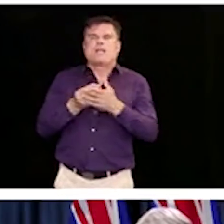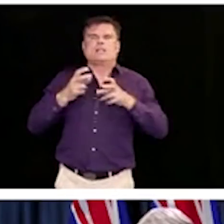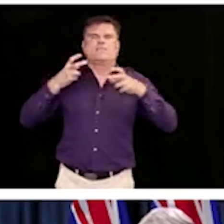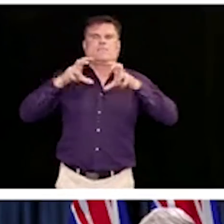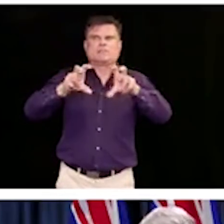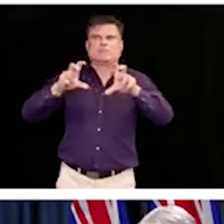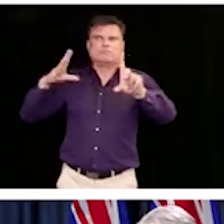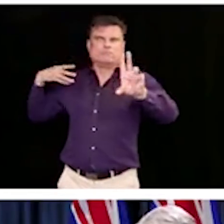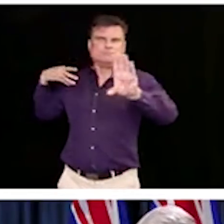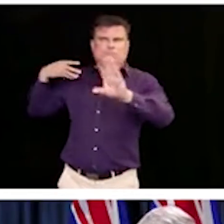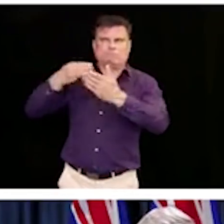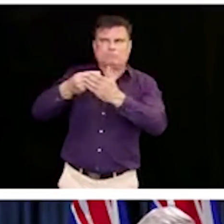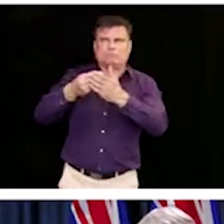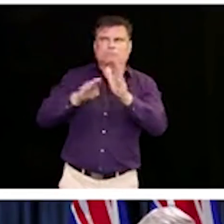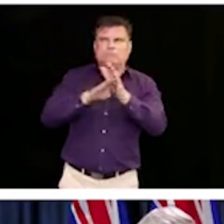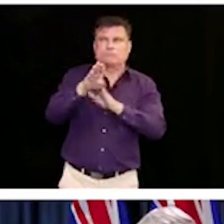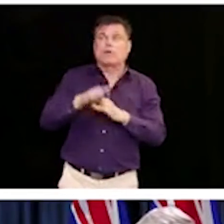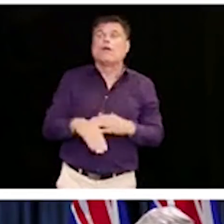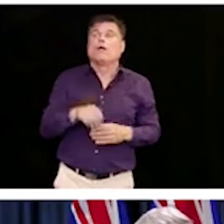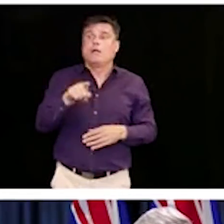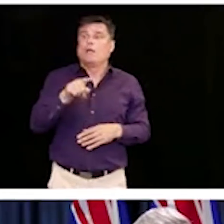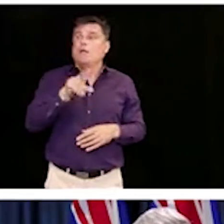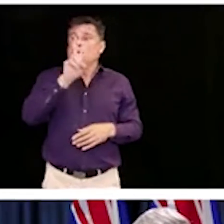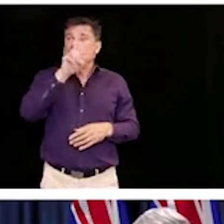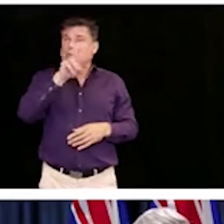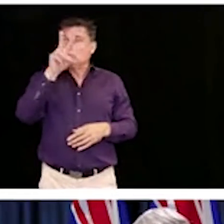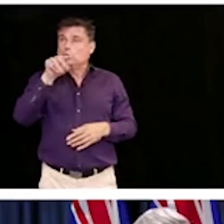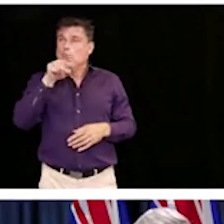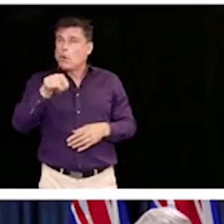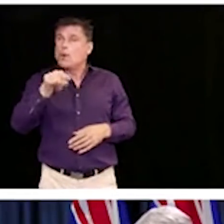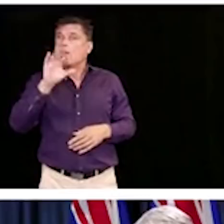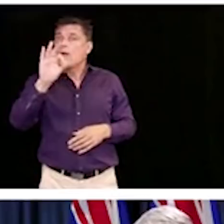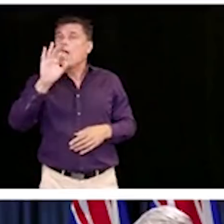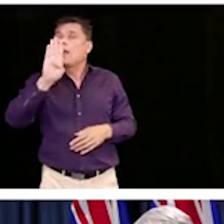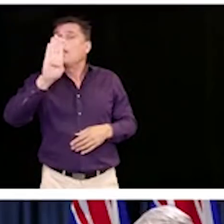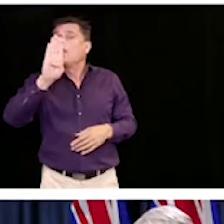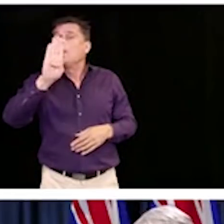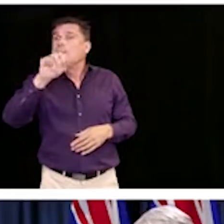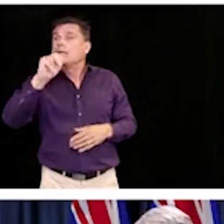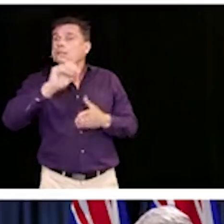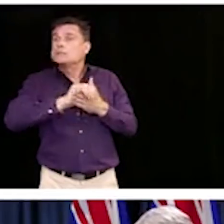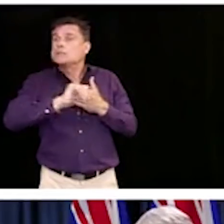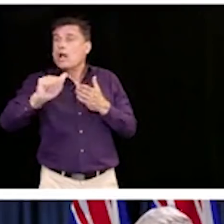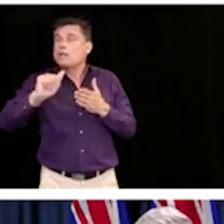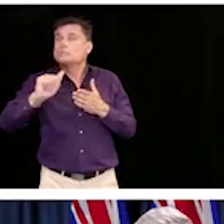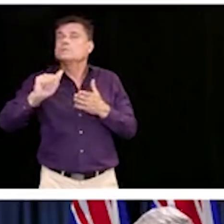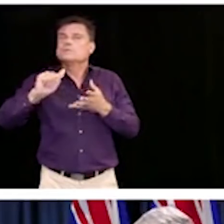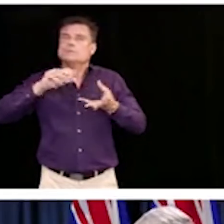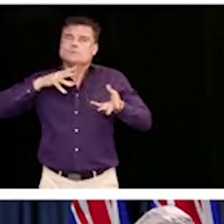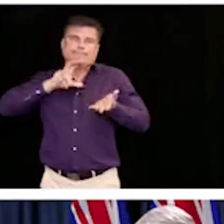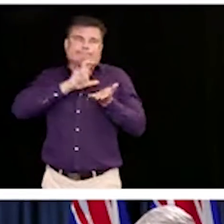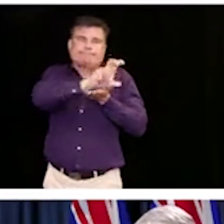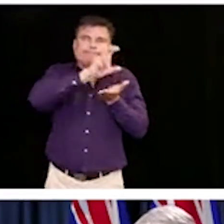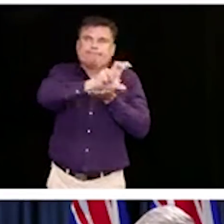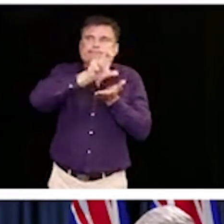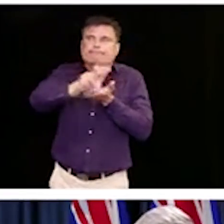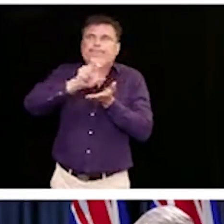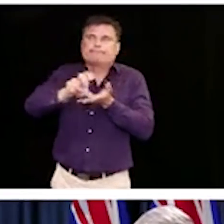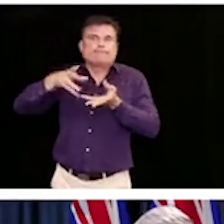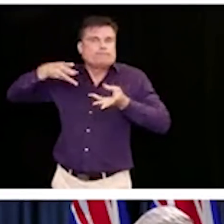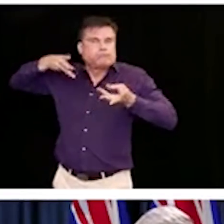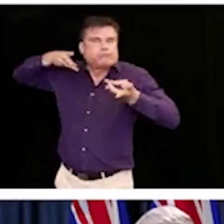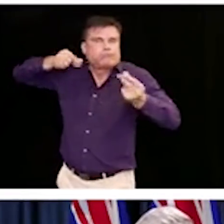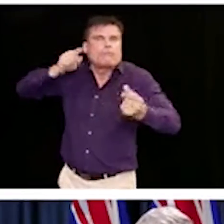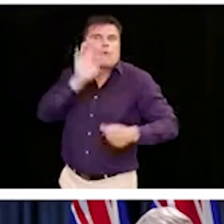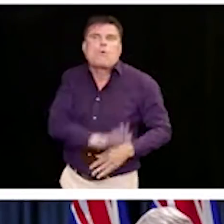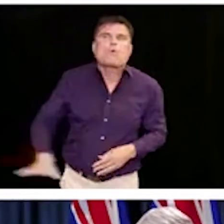We're projecting $22.9 billion in taxpayer-supported capital spending across the province in the next 3